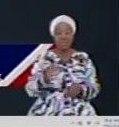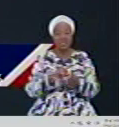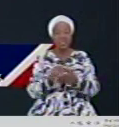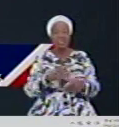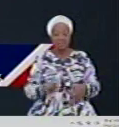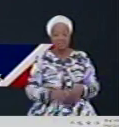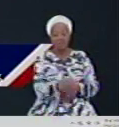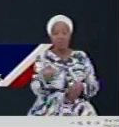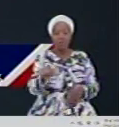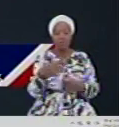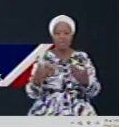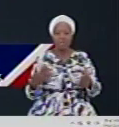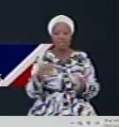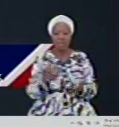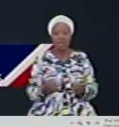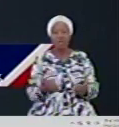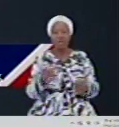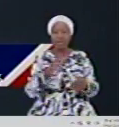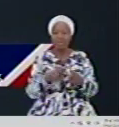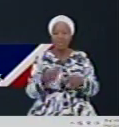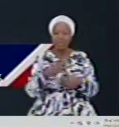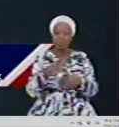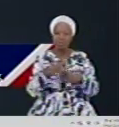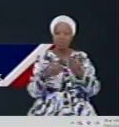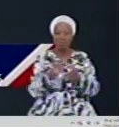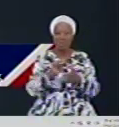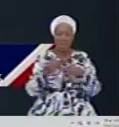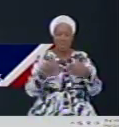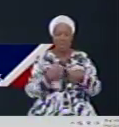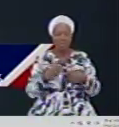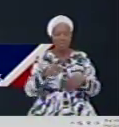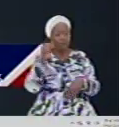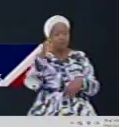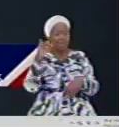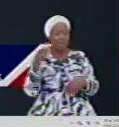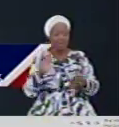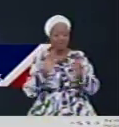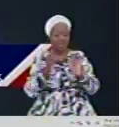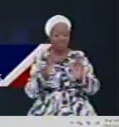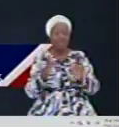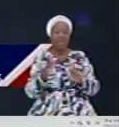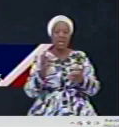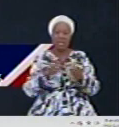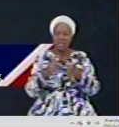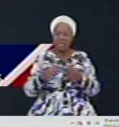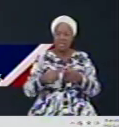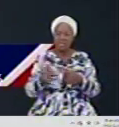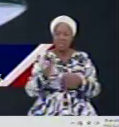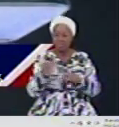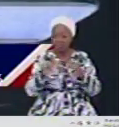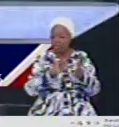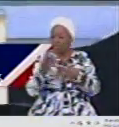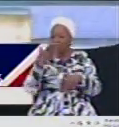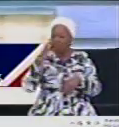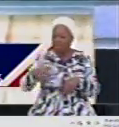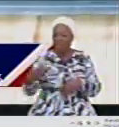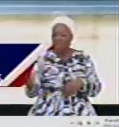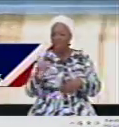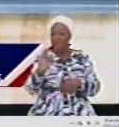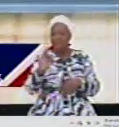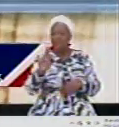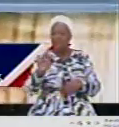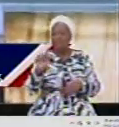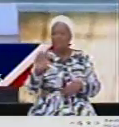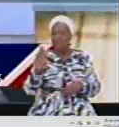with those who have some little understanding of internet, and they do fraud, they do evil. If